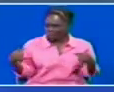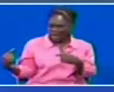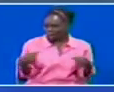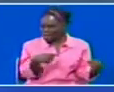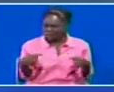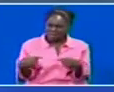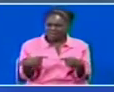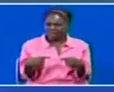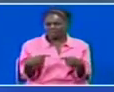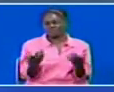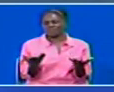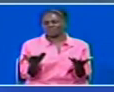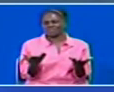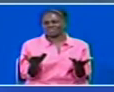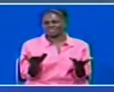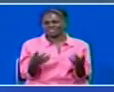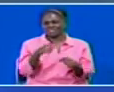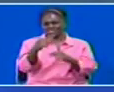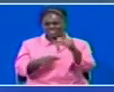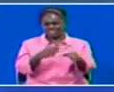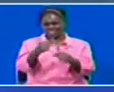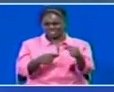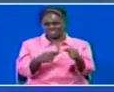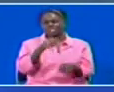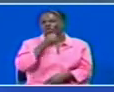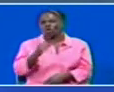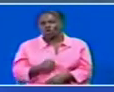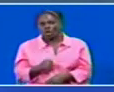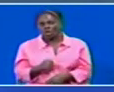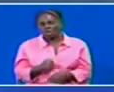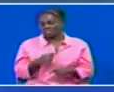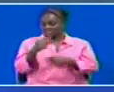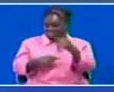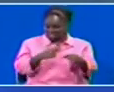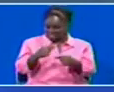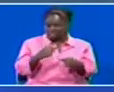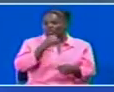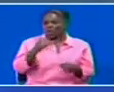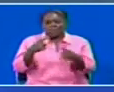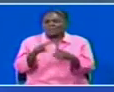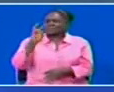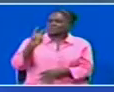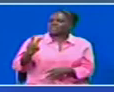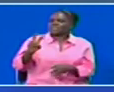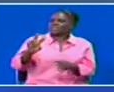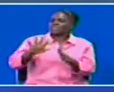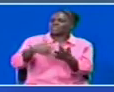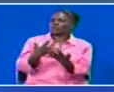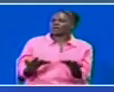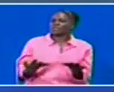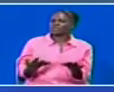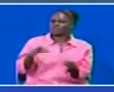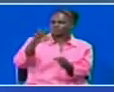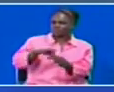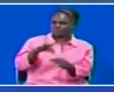So you can exactly see that. I think generational in terms of age. Well, but generational in terms of age, but look at the people who voted for them. If it